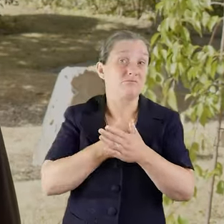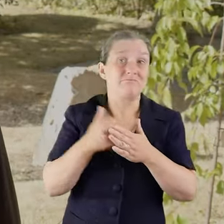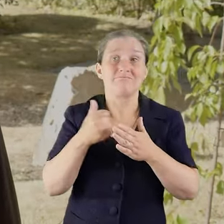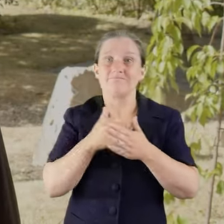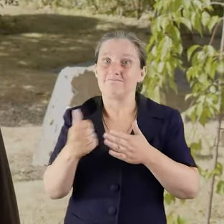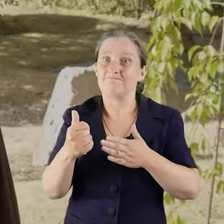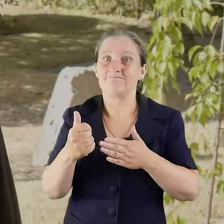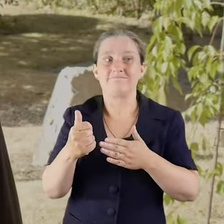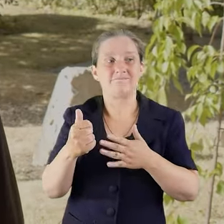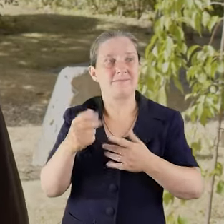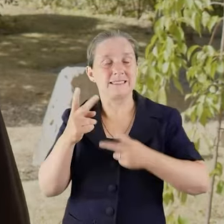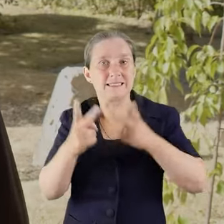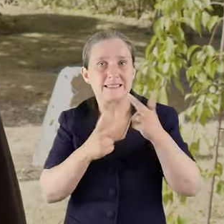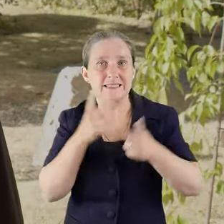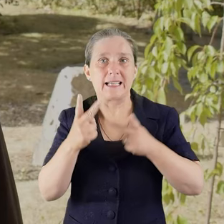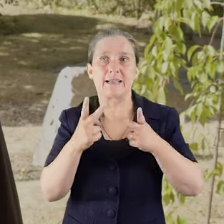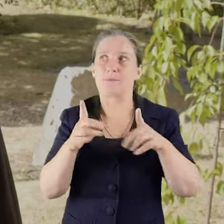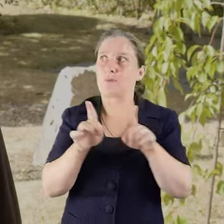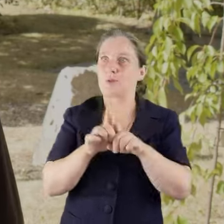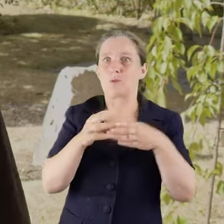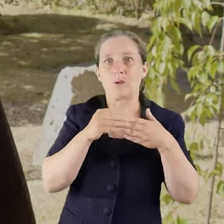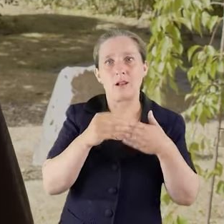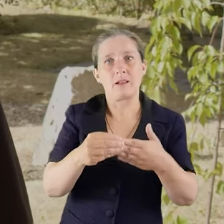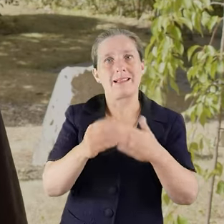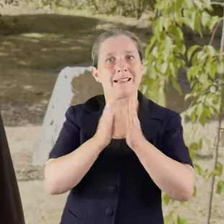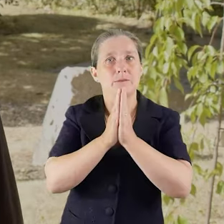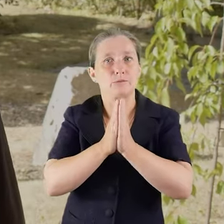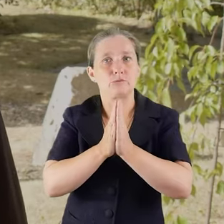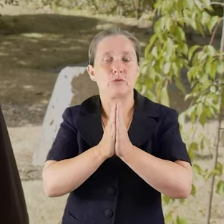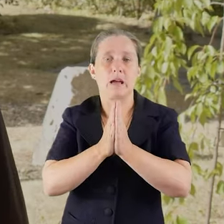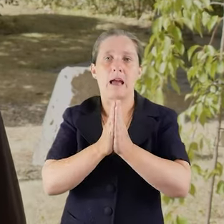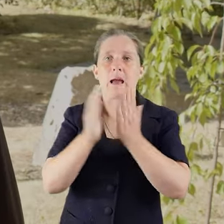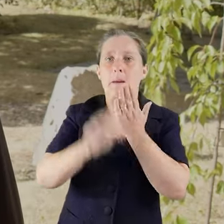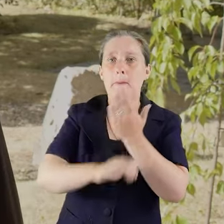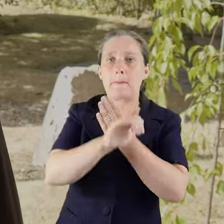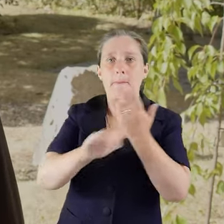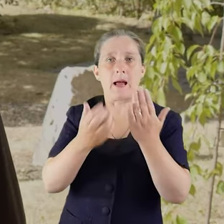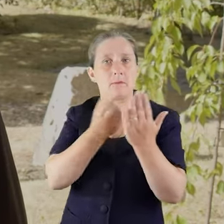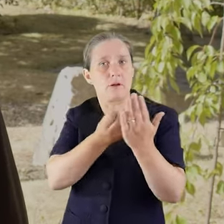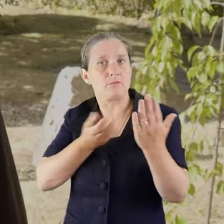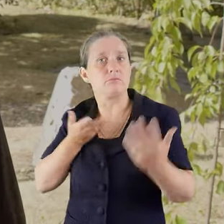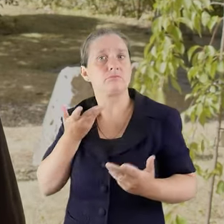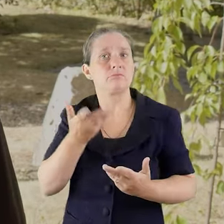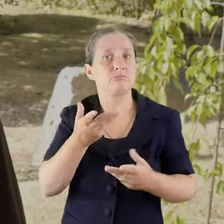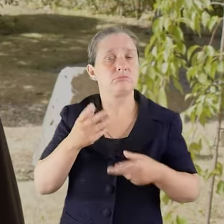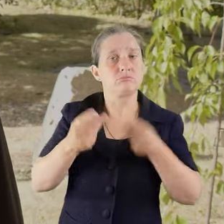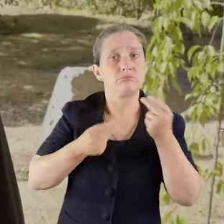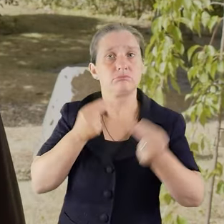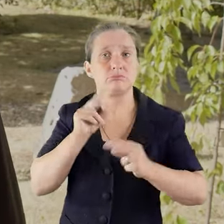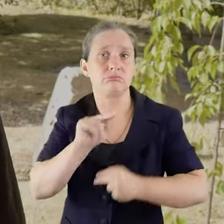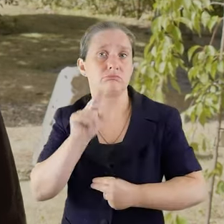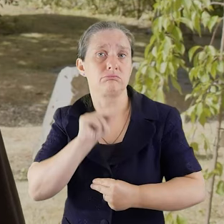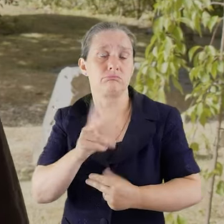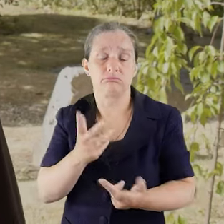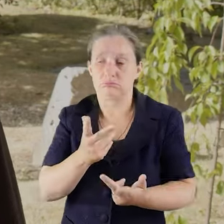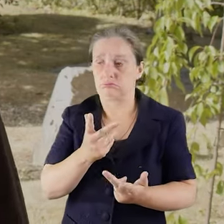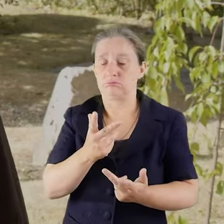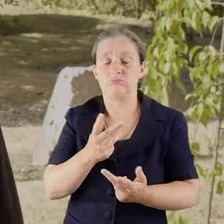share in the leading of worship, not just singing, but leading prayer and reading lessons. They regularly attend